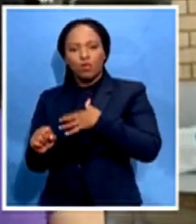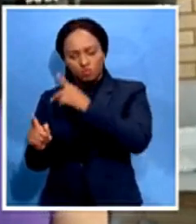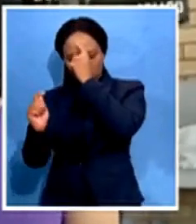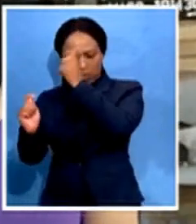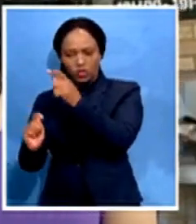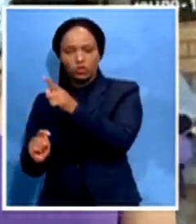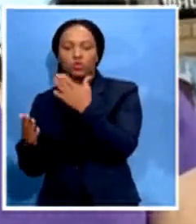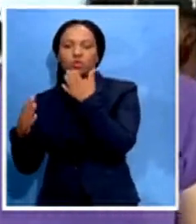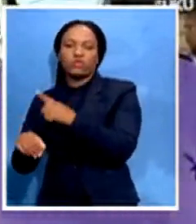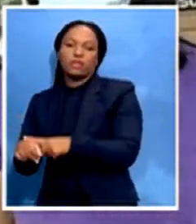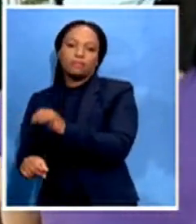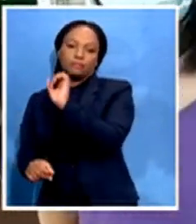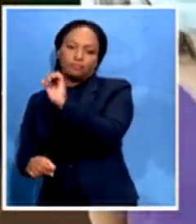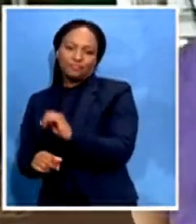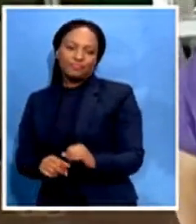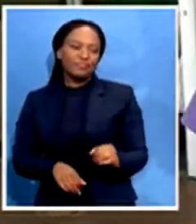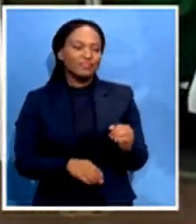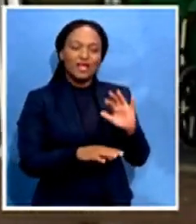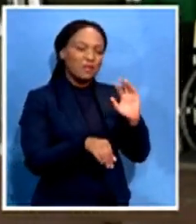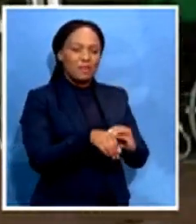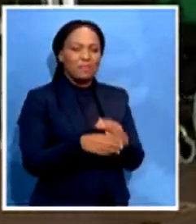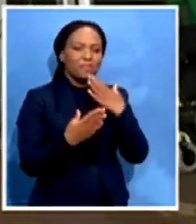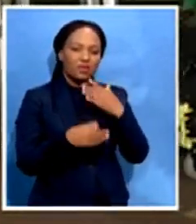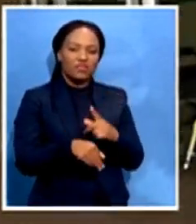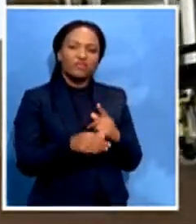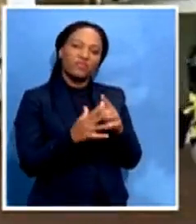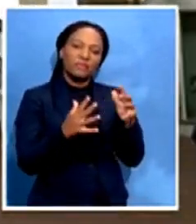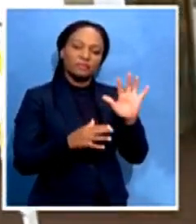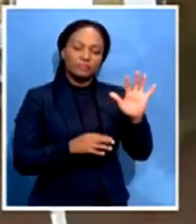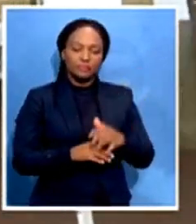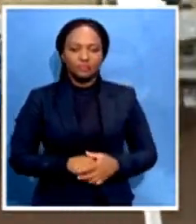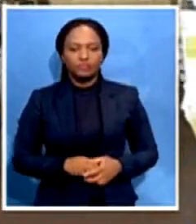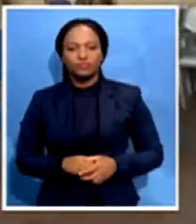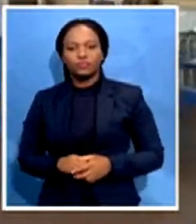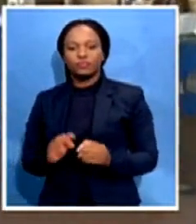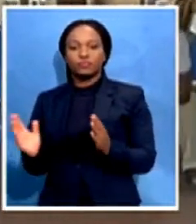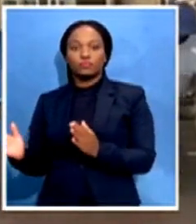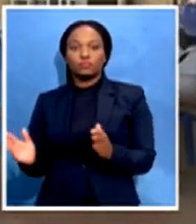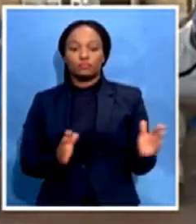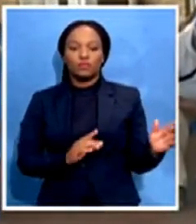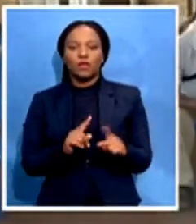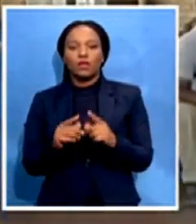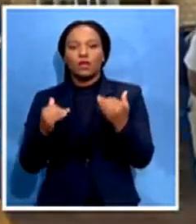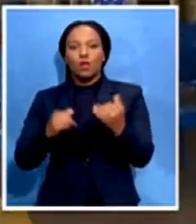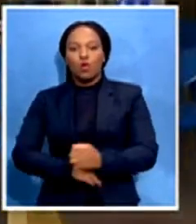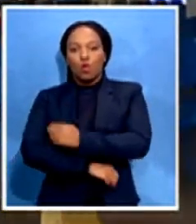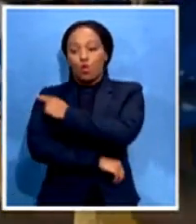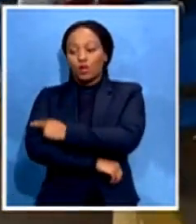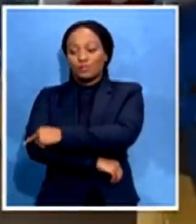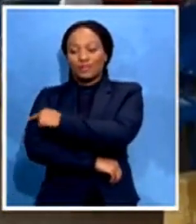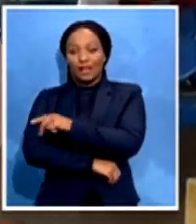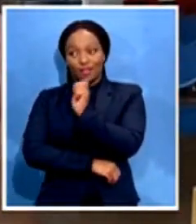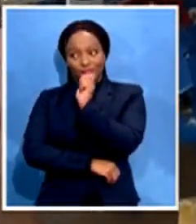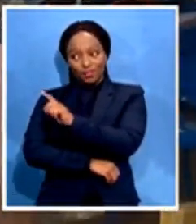you very much. Blaine, I just quickly want to show you here at Grey's Hospital, since the first case and obviously the infection rate that increased